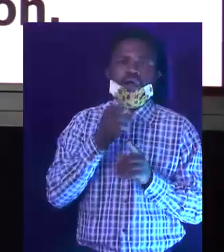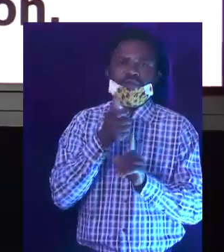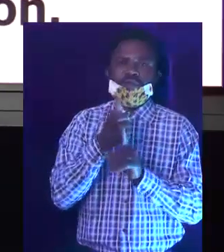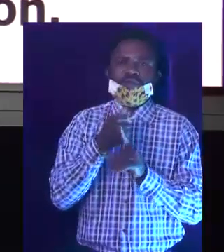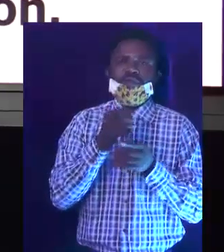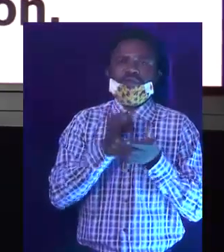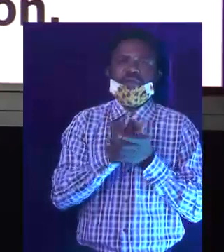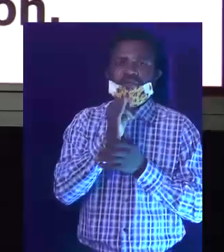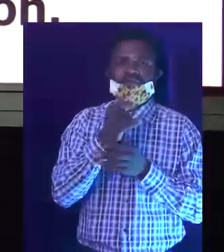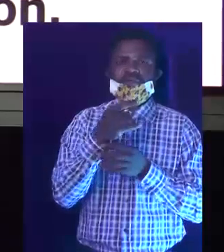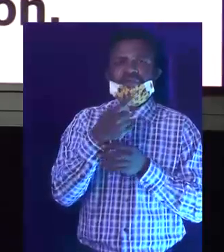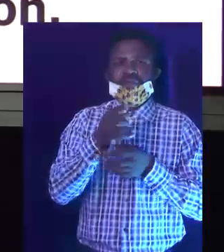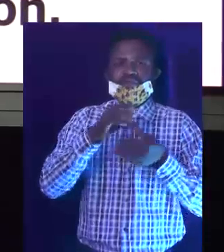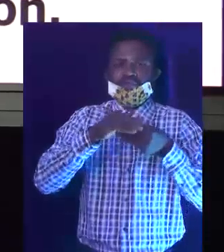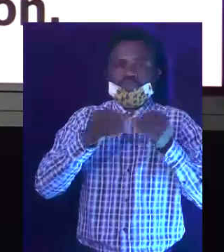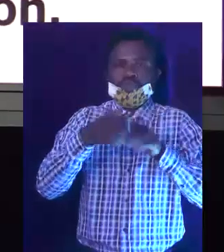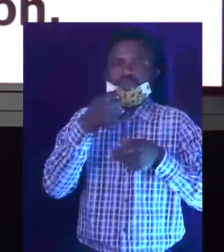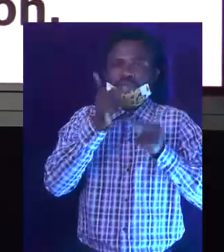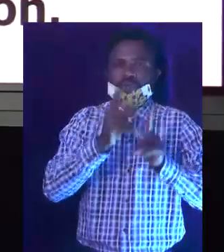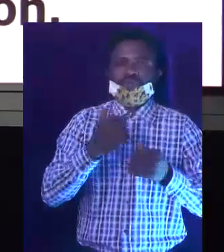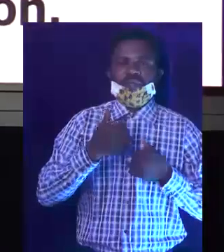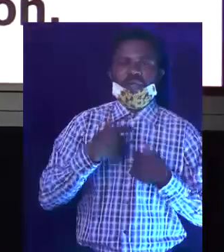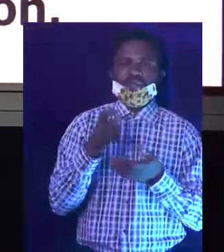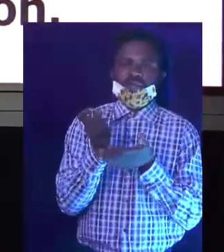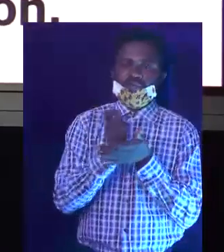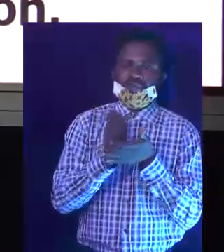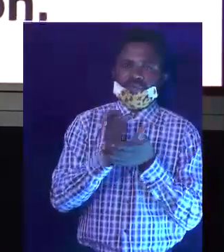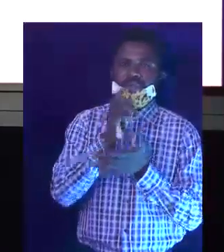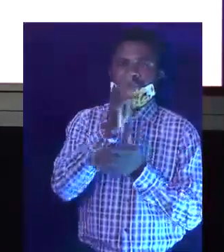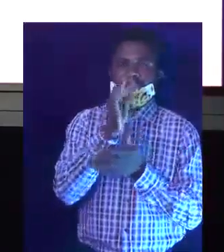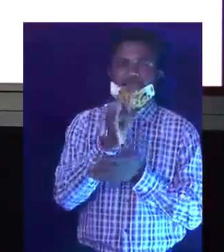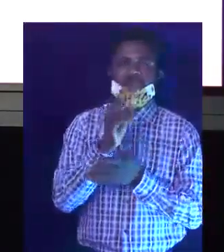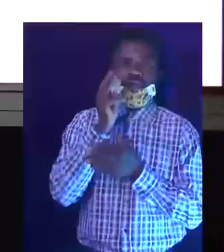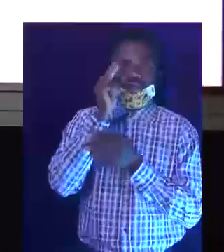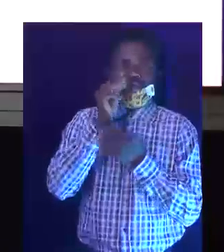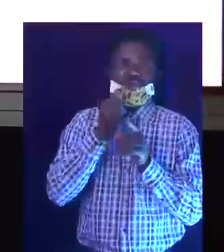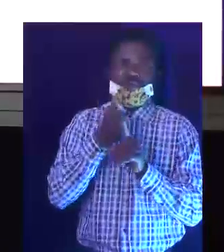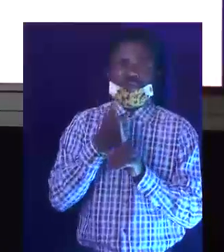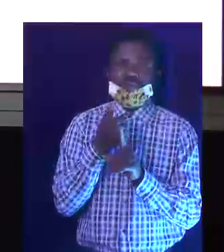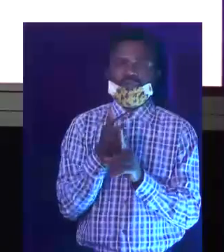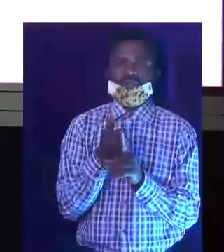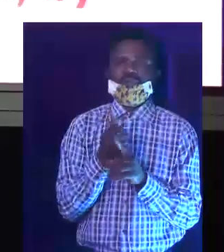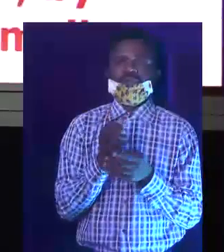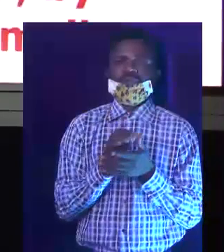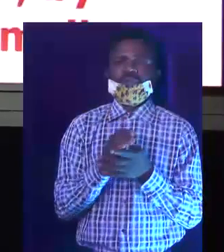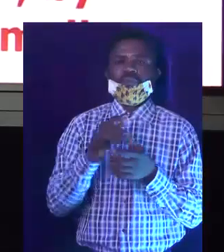or herself. That is the autobiography written by that person, himself or herself.